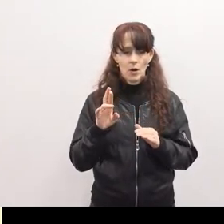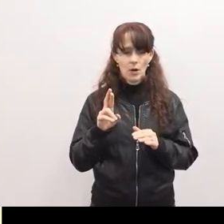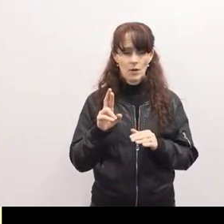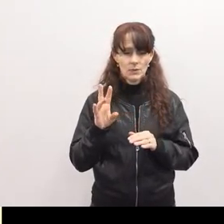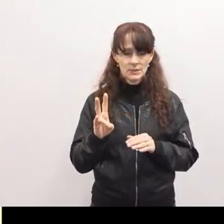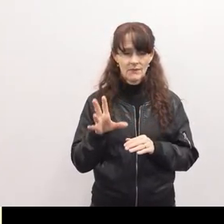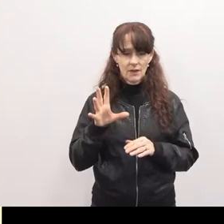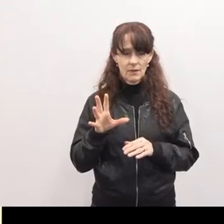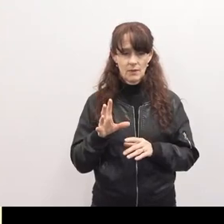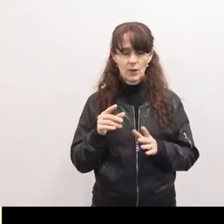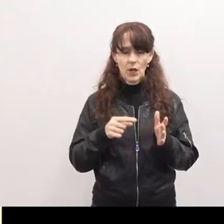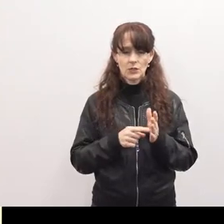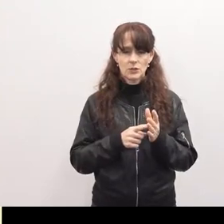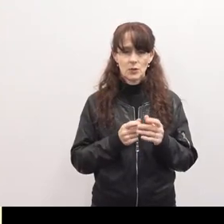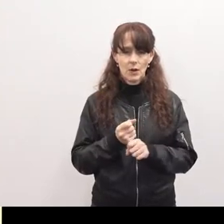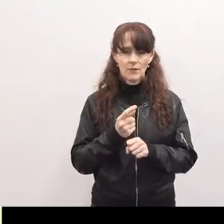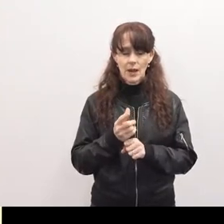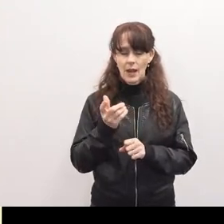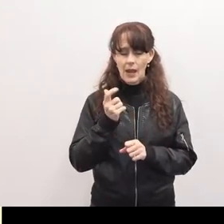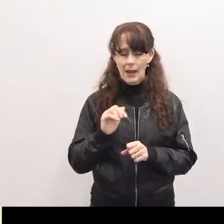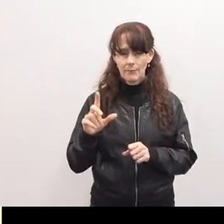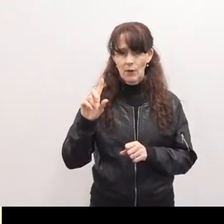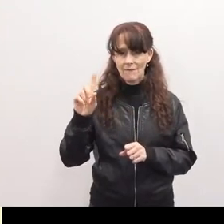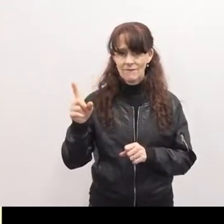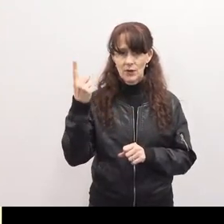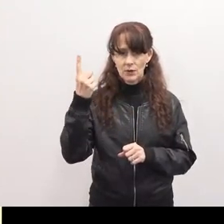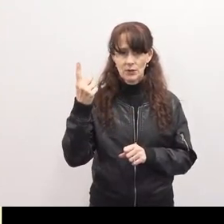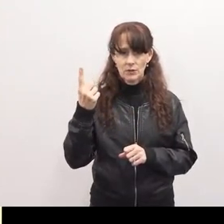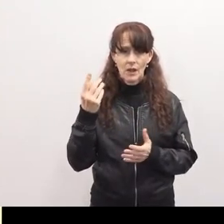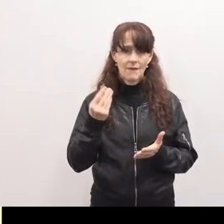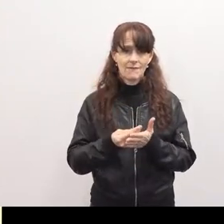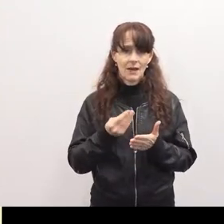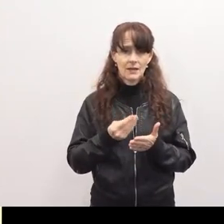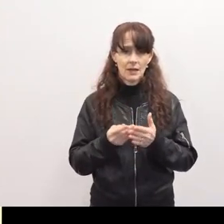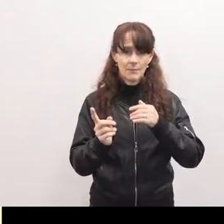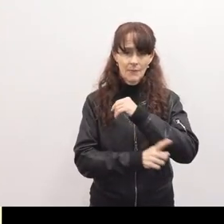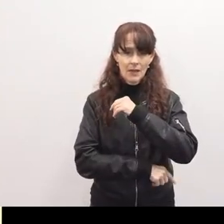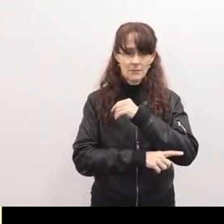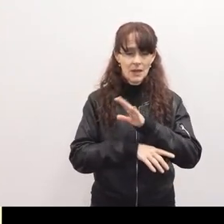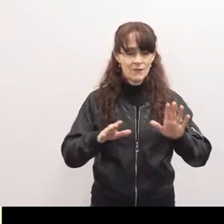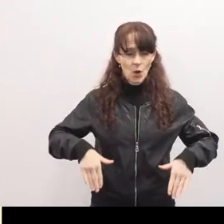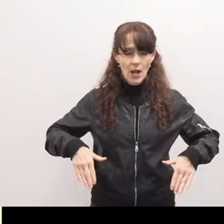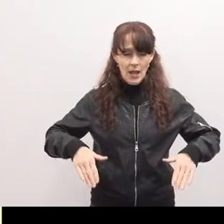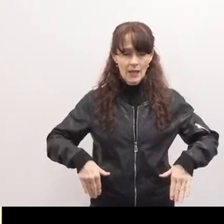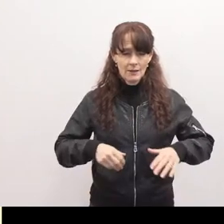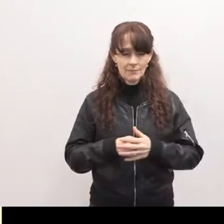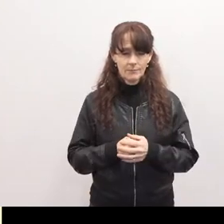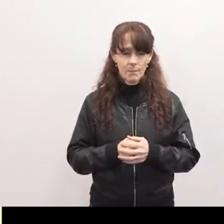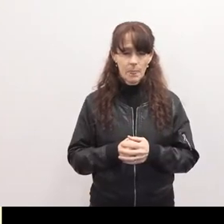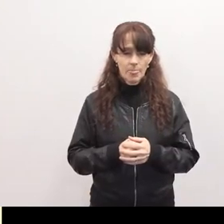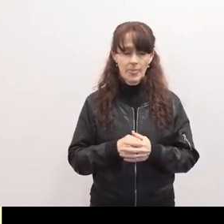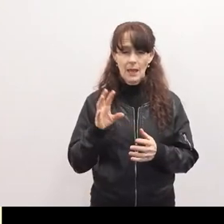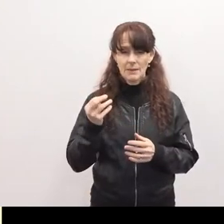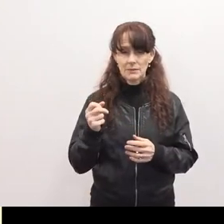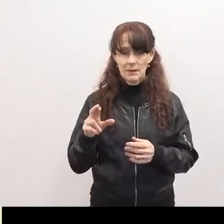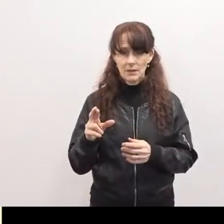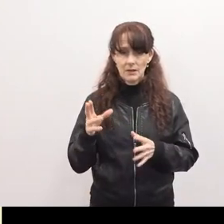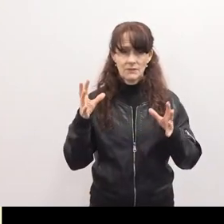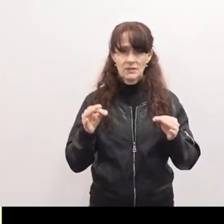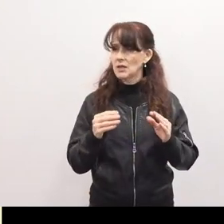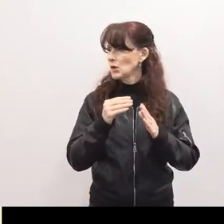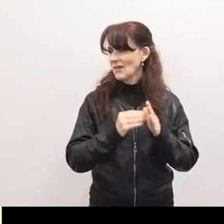As you know, it's due every year on April 1st, and there can be financial penalties for being late, and it actually is a misdemeanor if you decide you're not going to